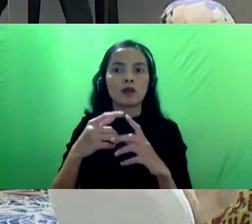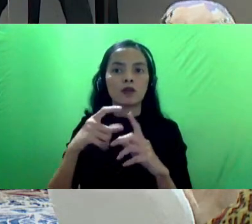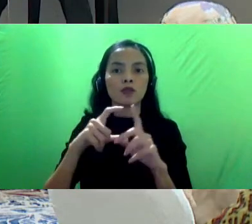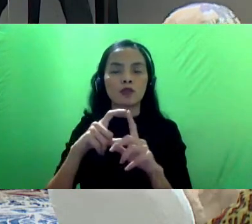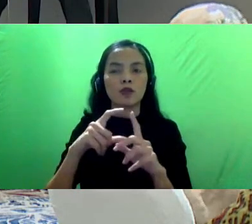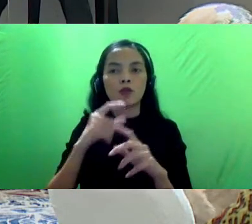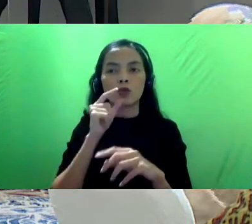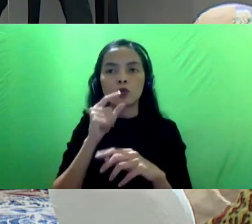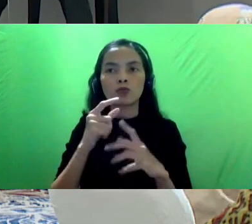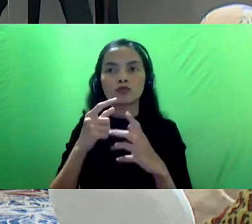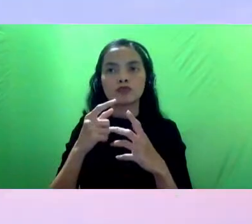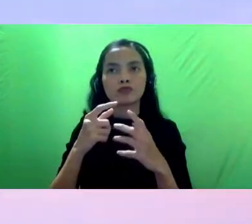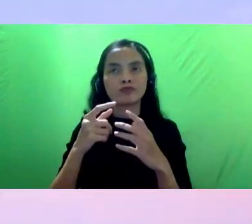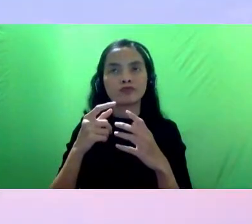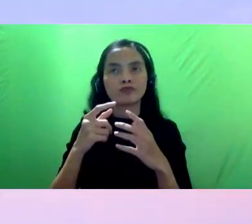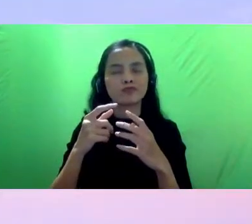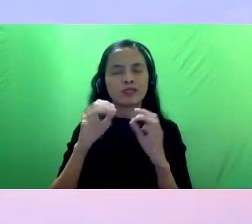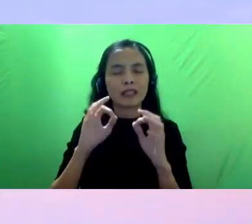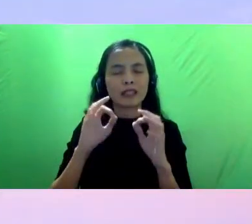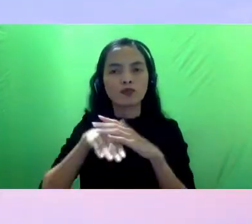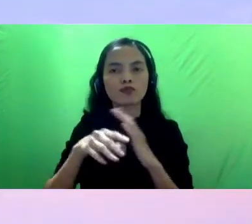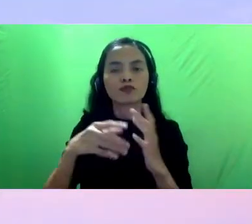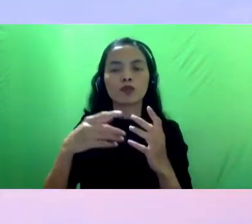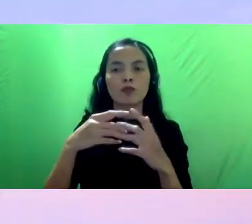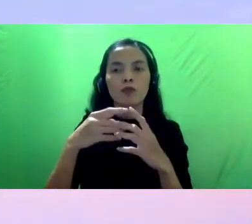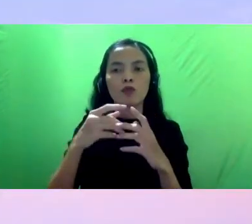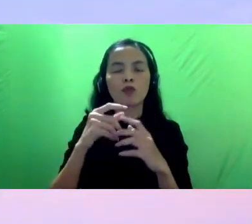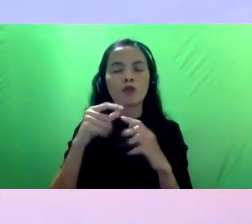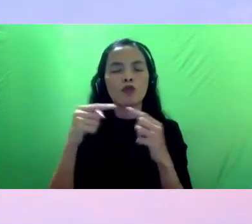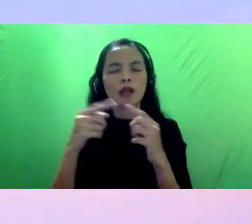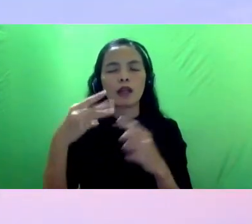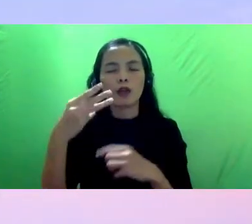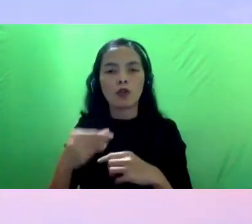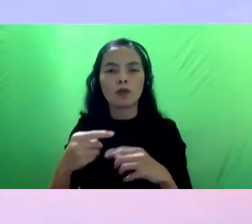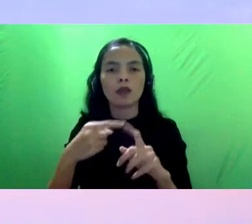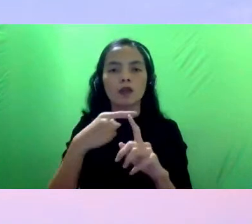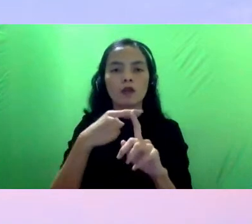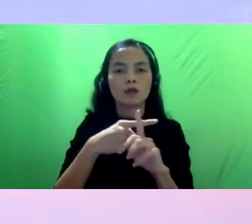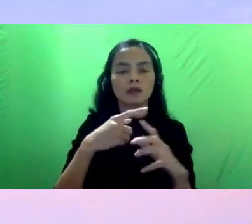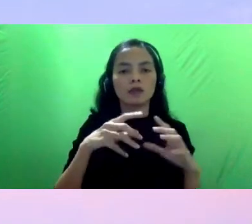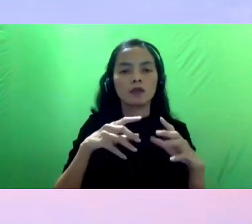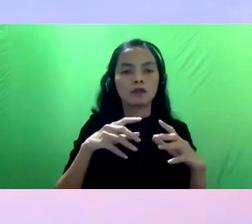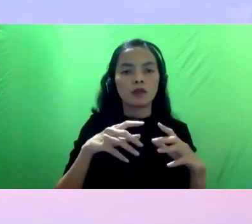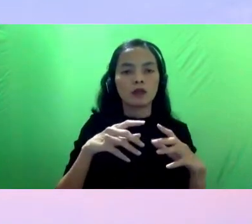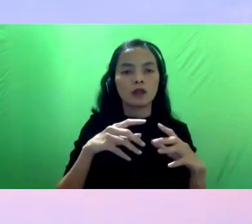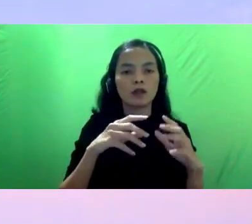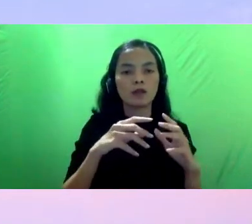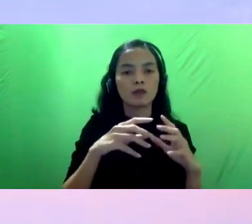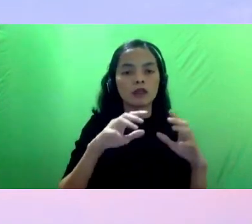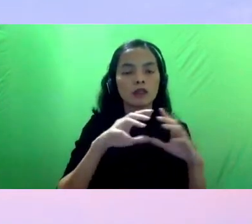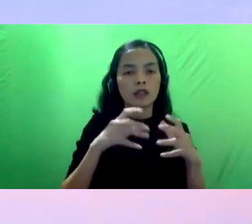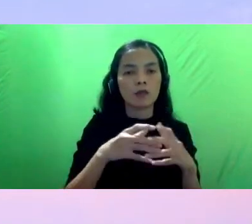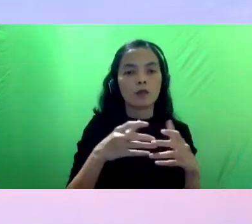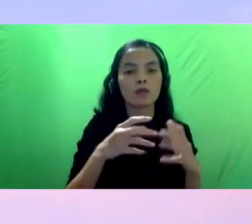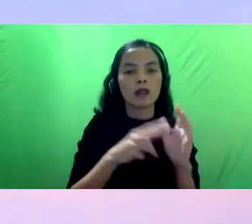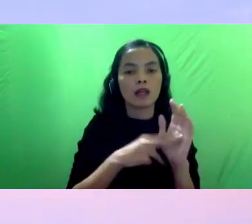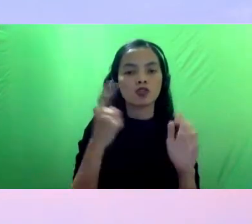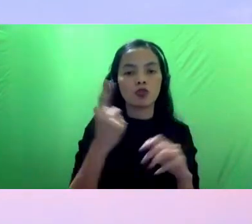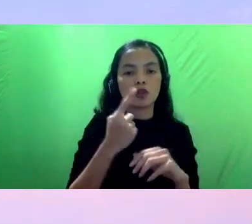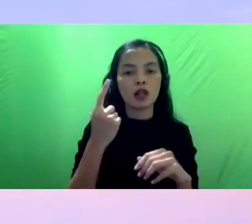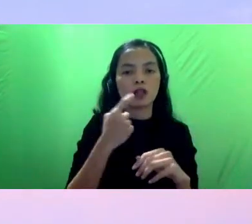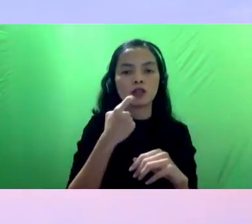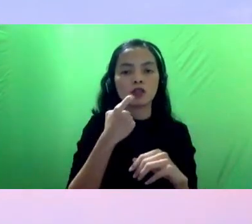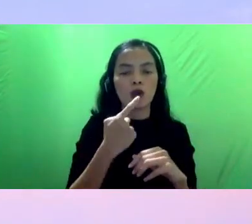Pak Elan also serves as Chief of Policy Working Group at the National Team for the Acceleration of Poverty Reduction, or